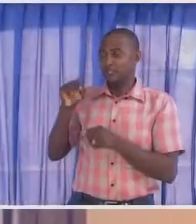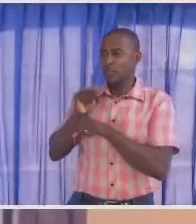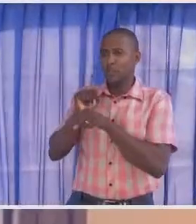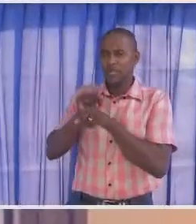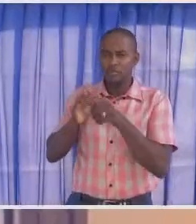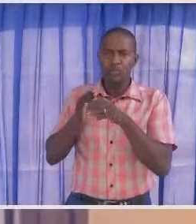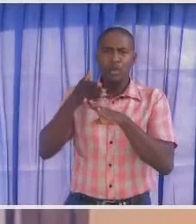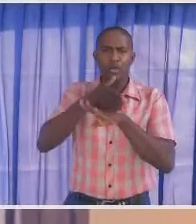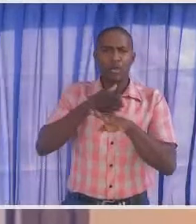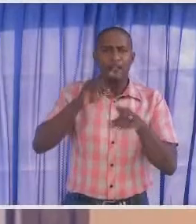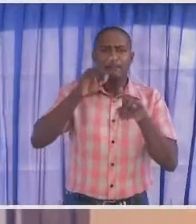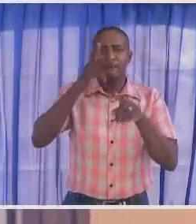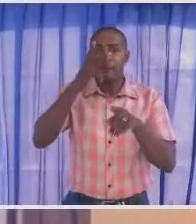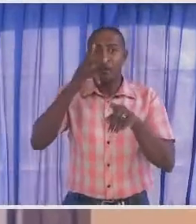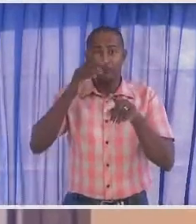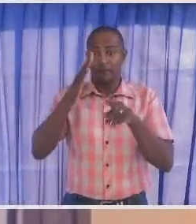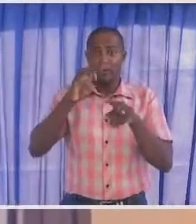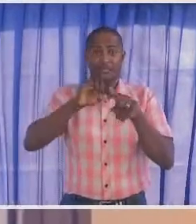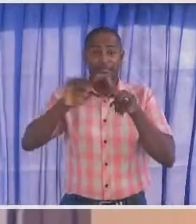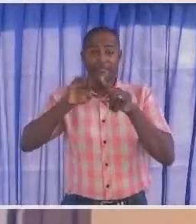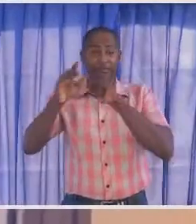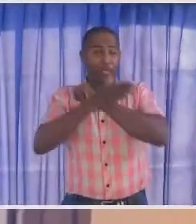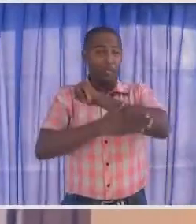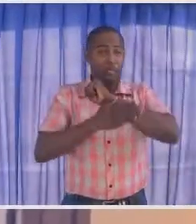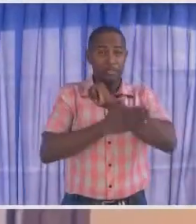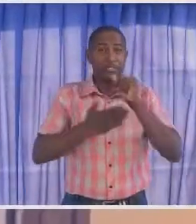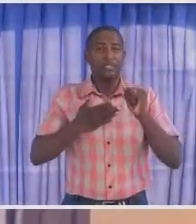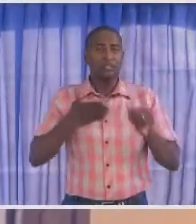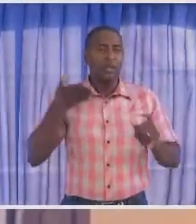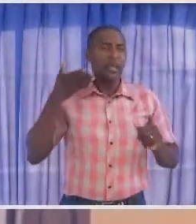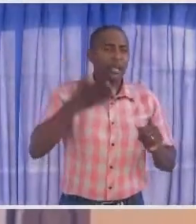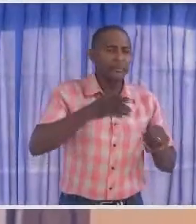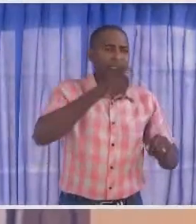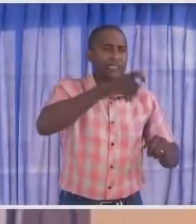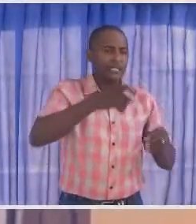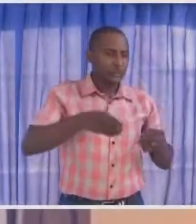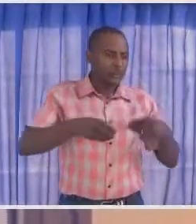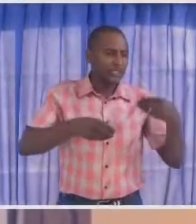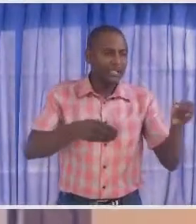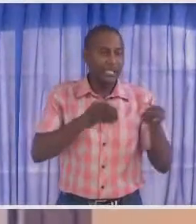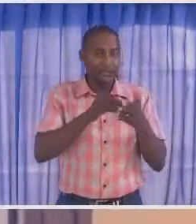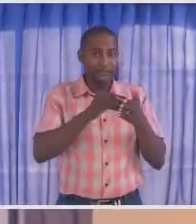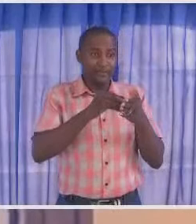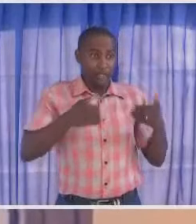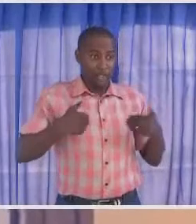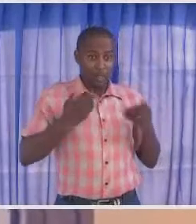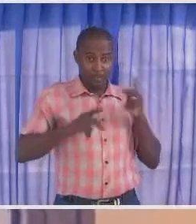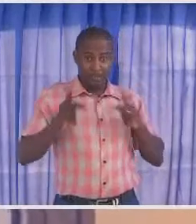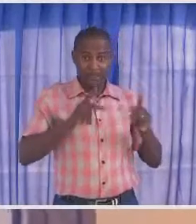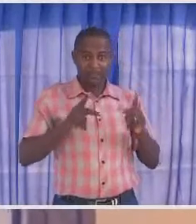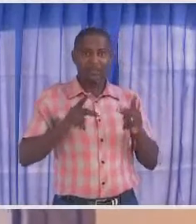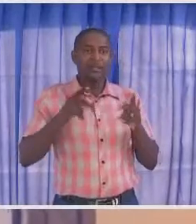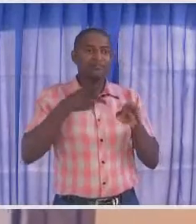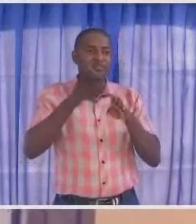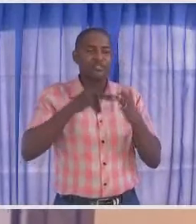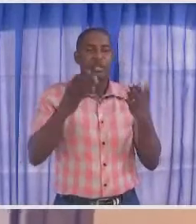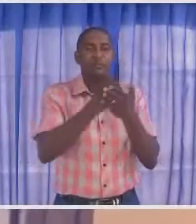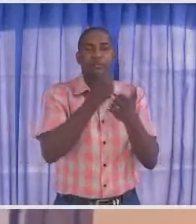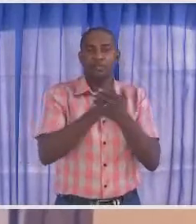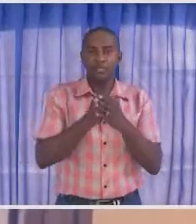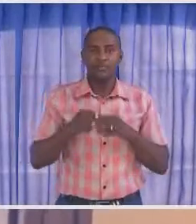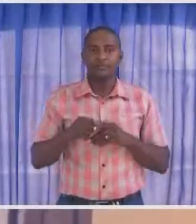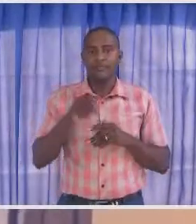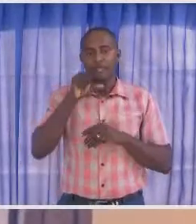in the region to answer the need to give youth professional opportunities. In the countries of